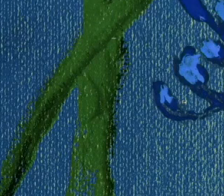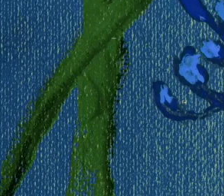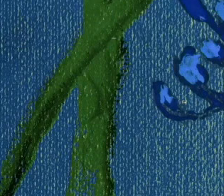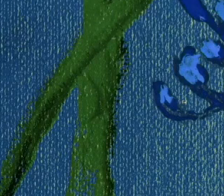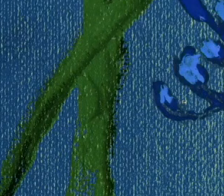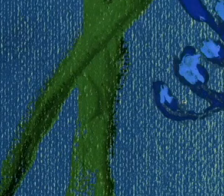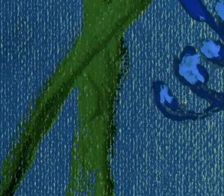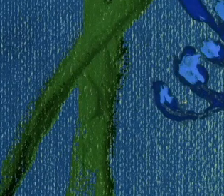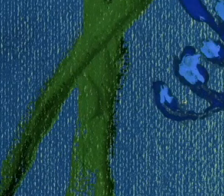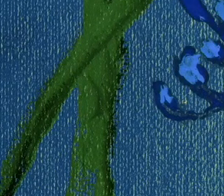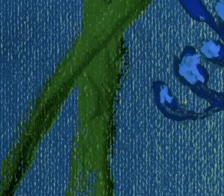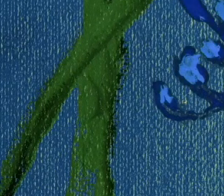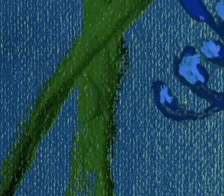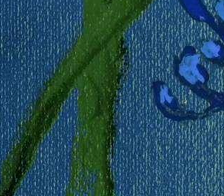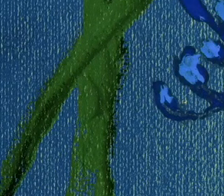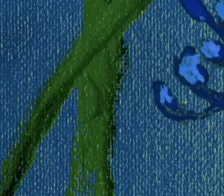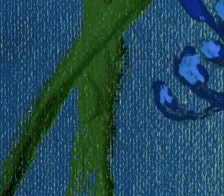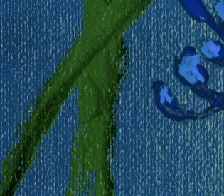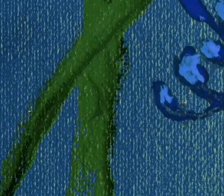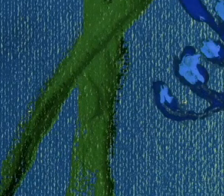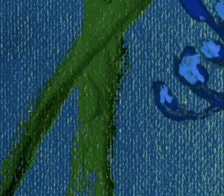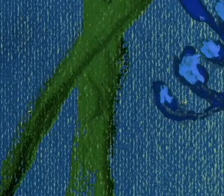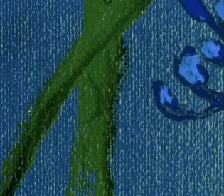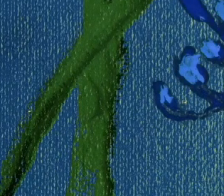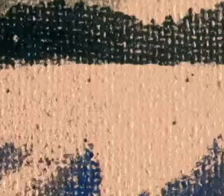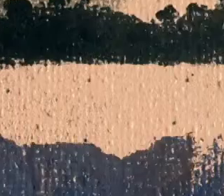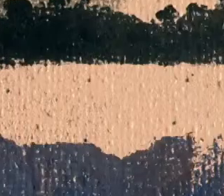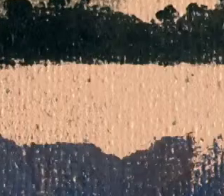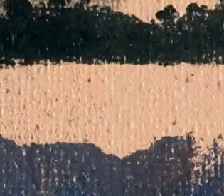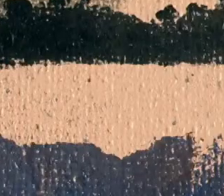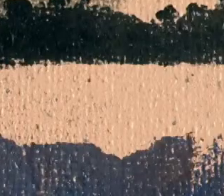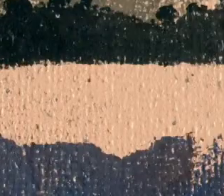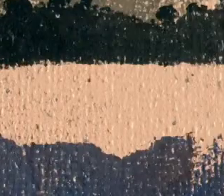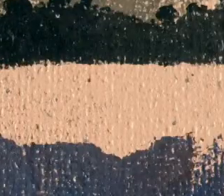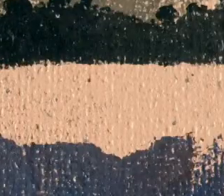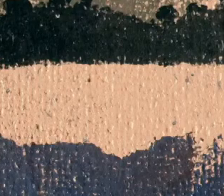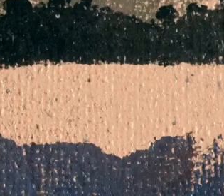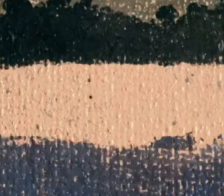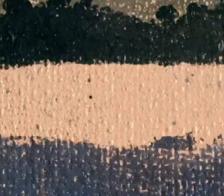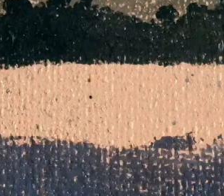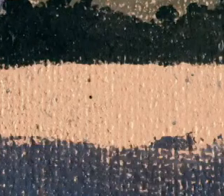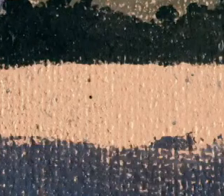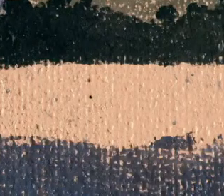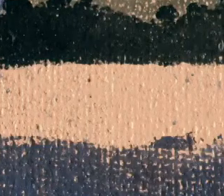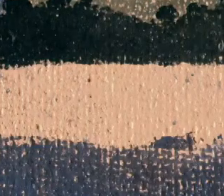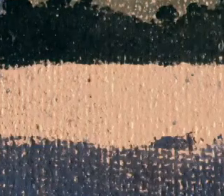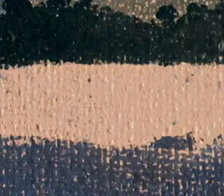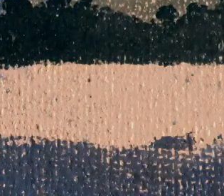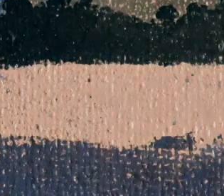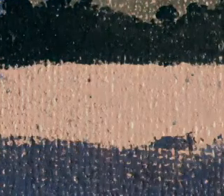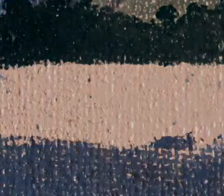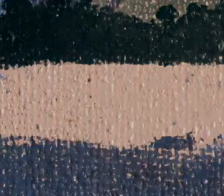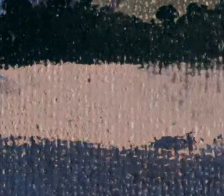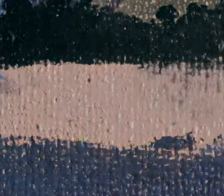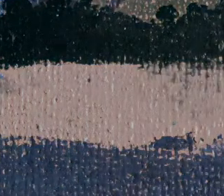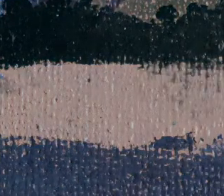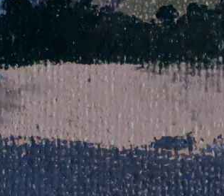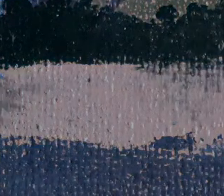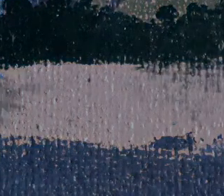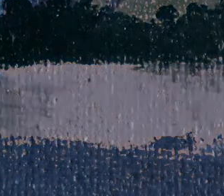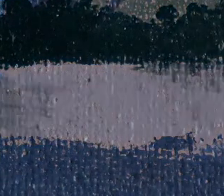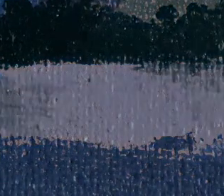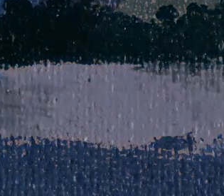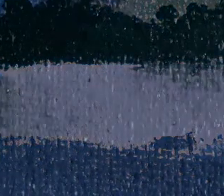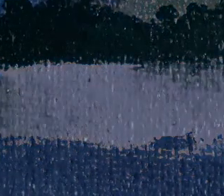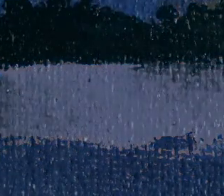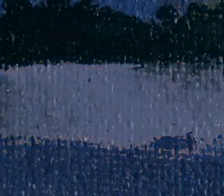This roundtable is live and broadcast in three channels on the internet, the original audio, Portuguese, and in English. Please